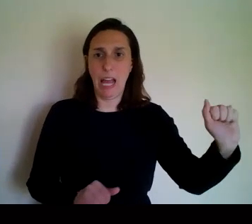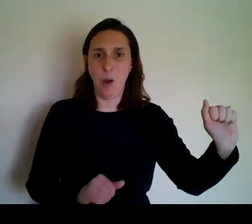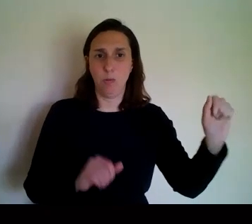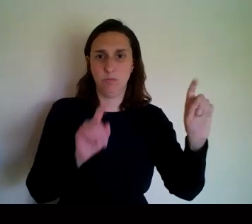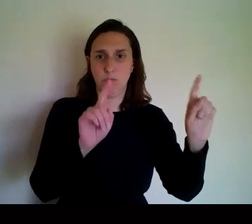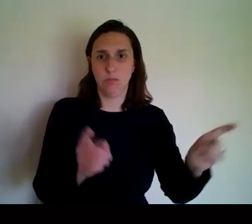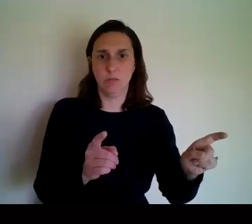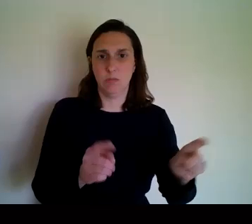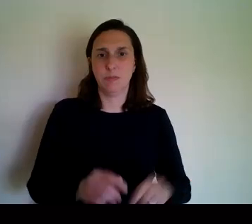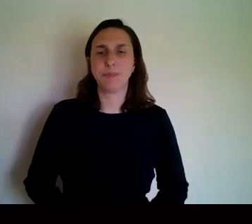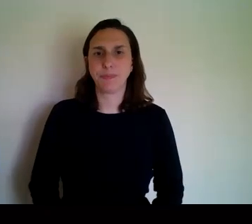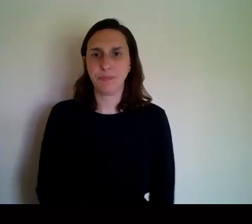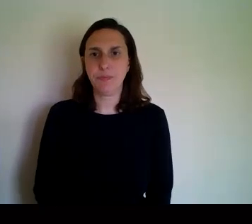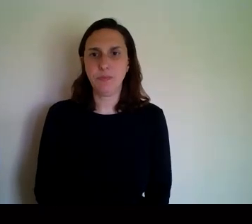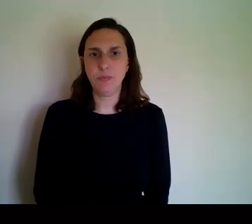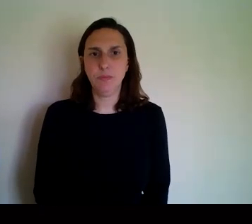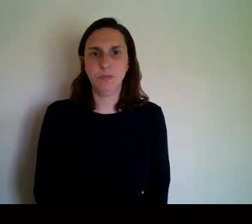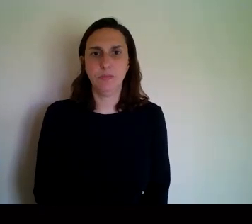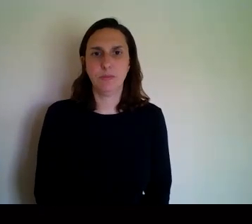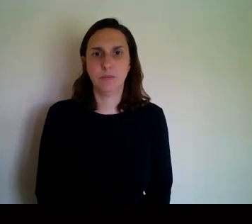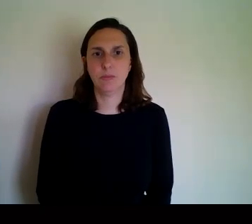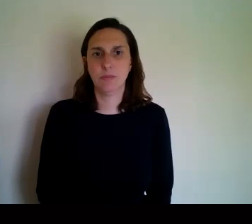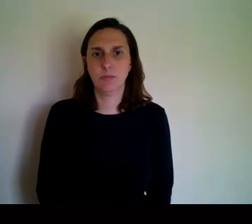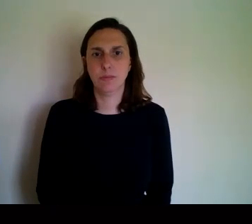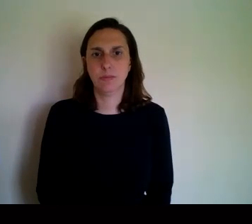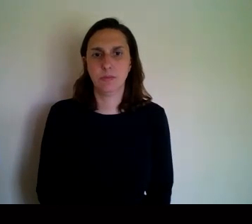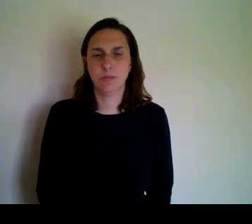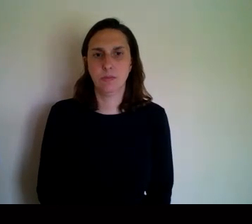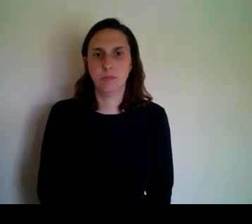to 0.80 over